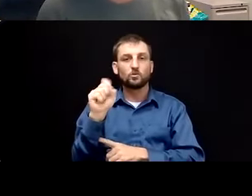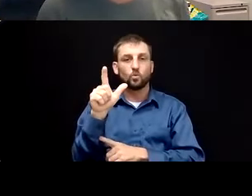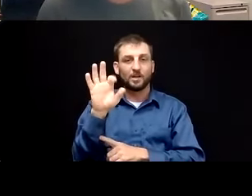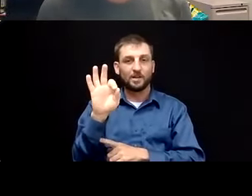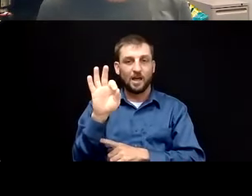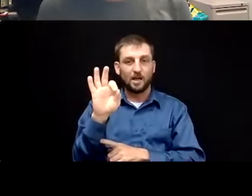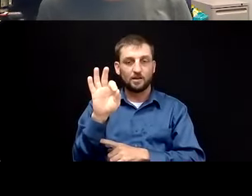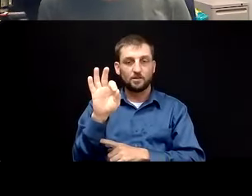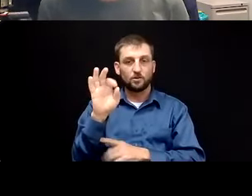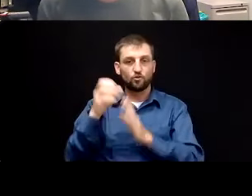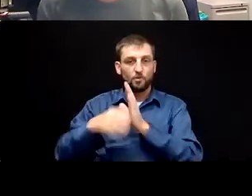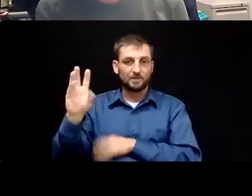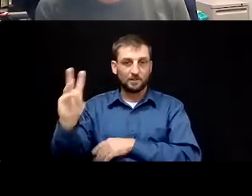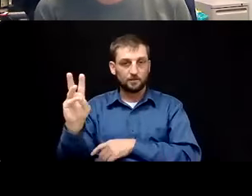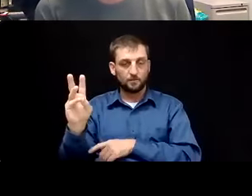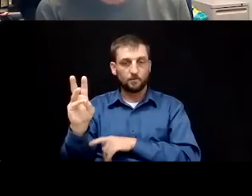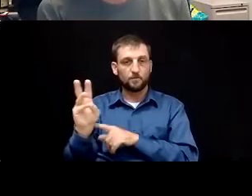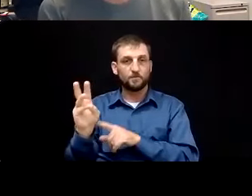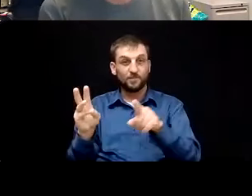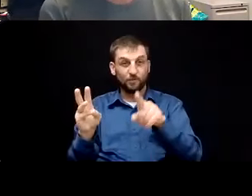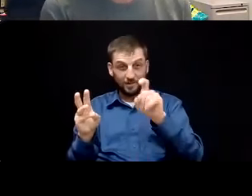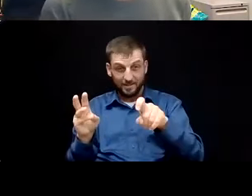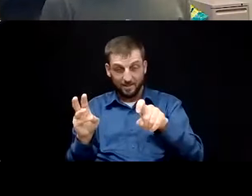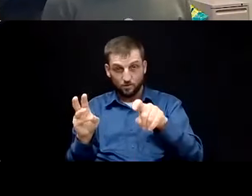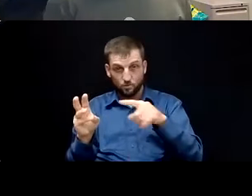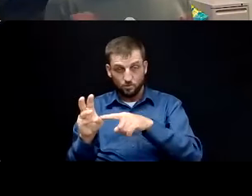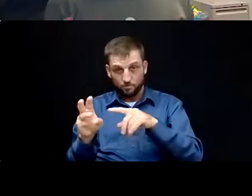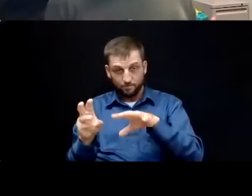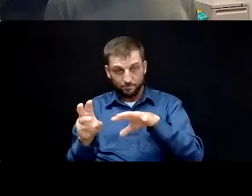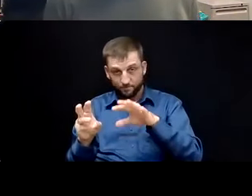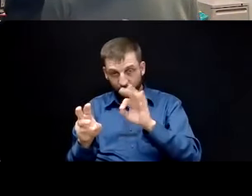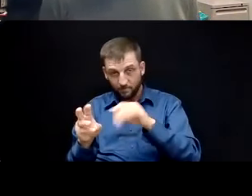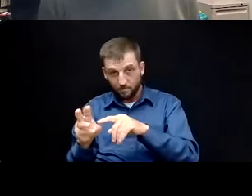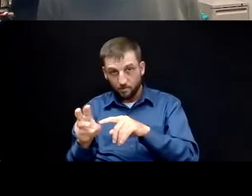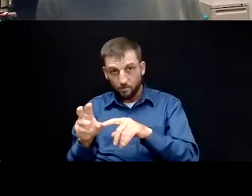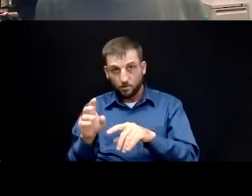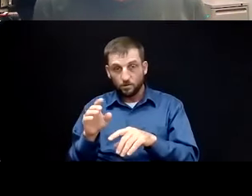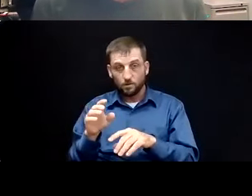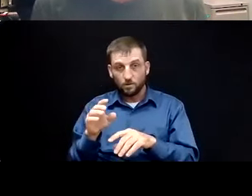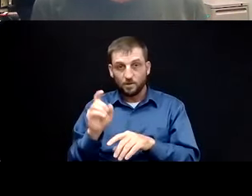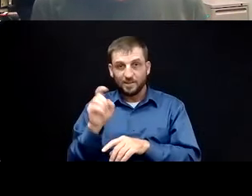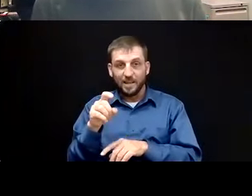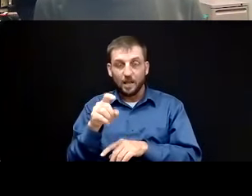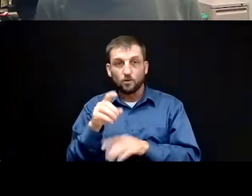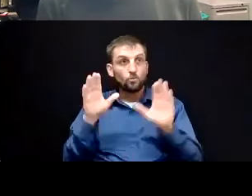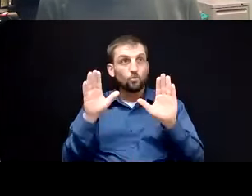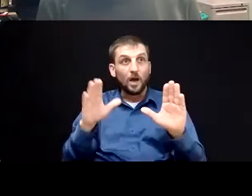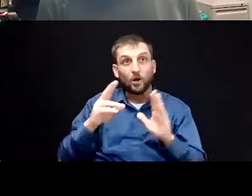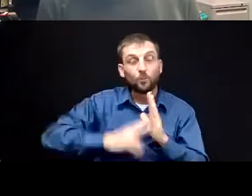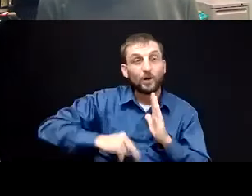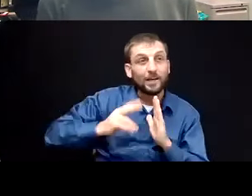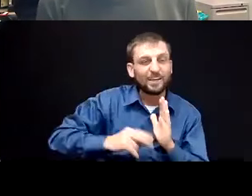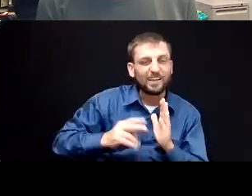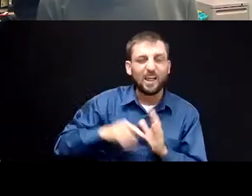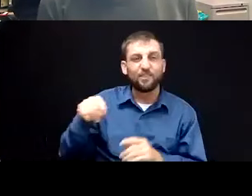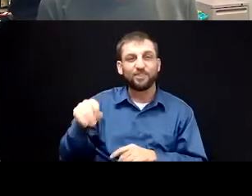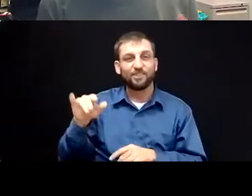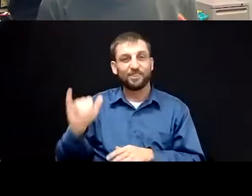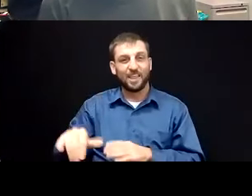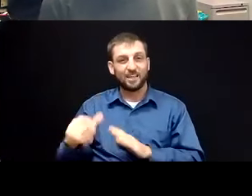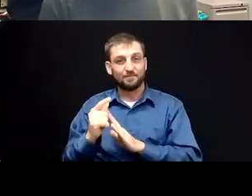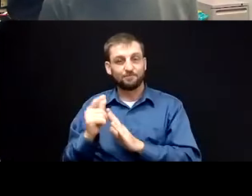If you ever need to fall asleep at night or you're up bored and you need some great reading, this is a statute that talks